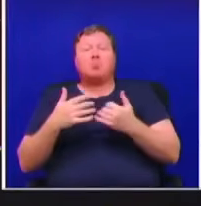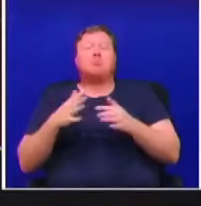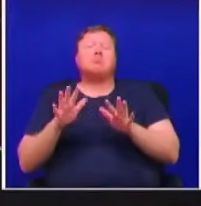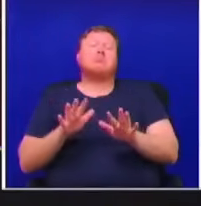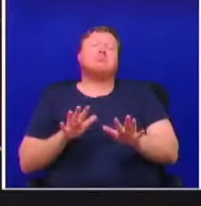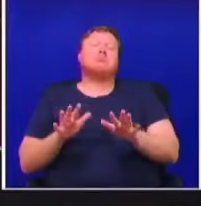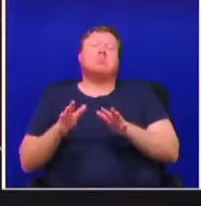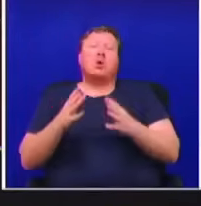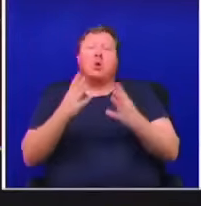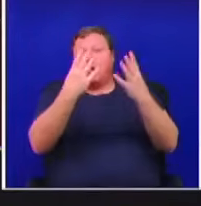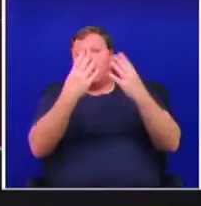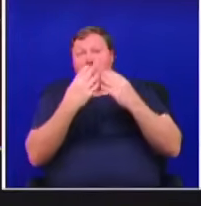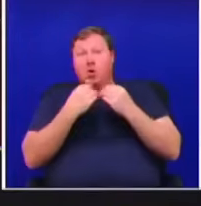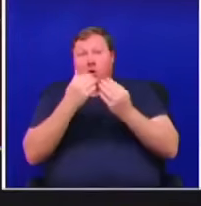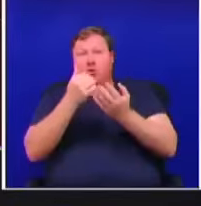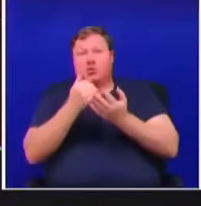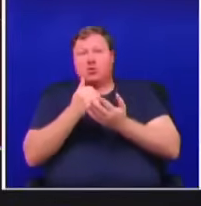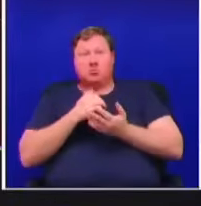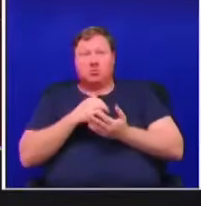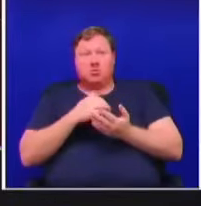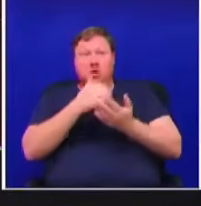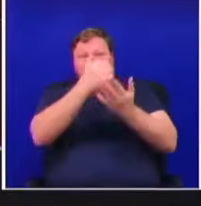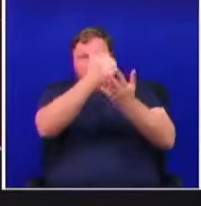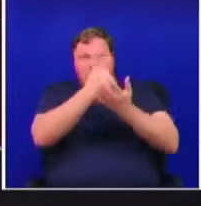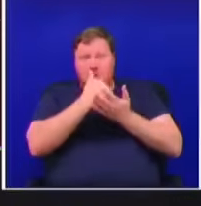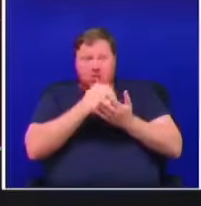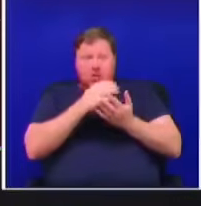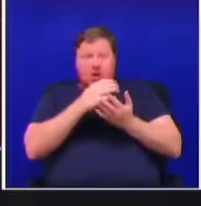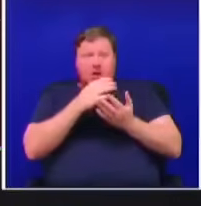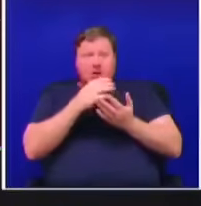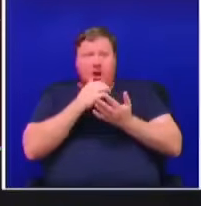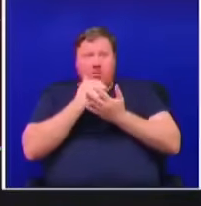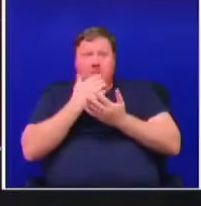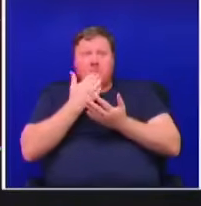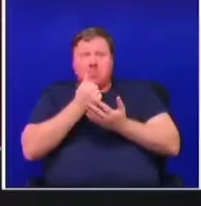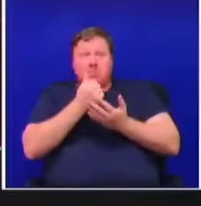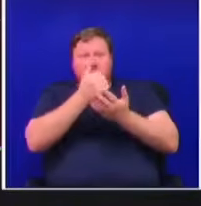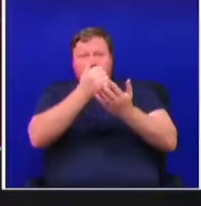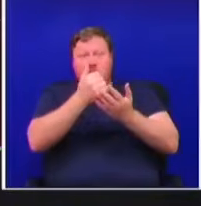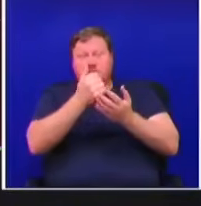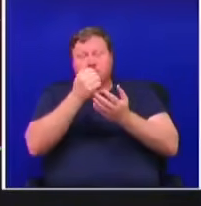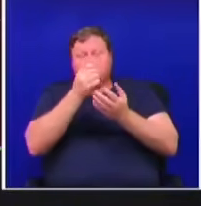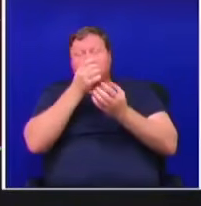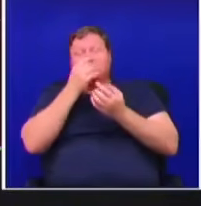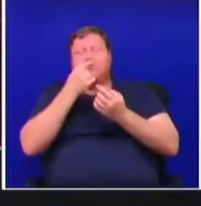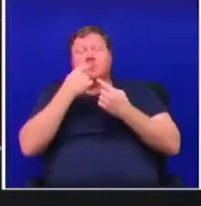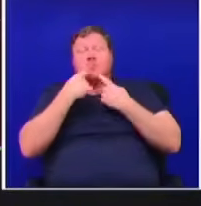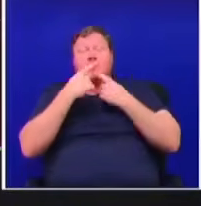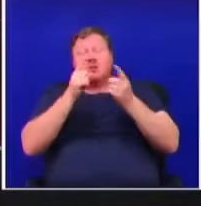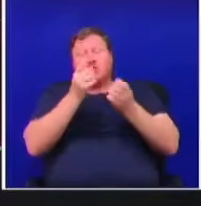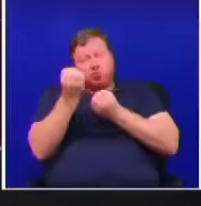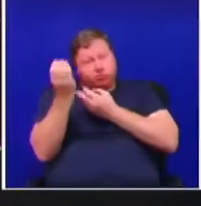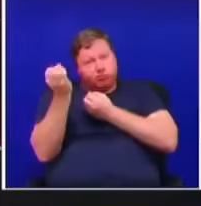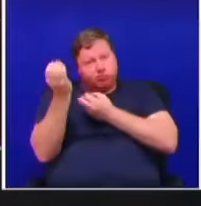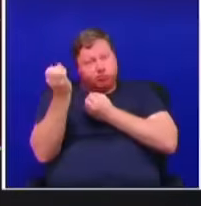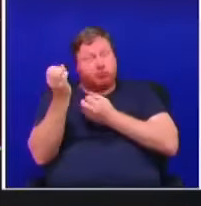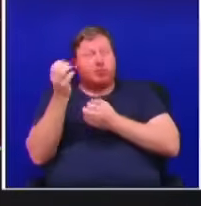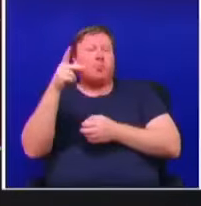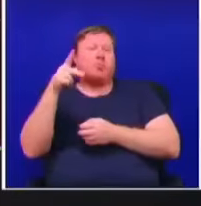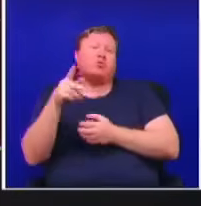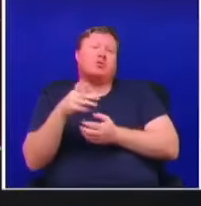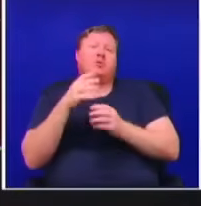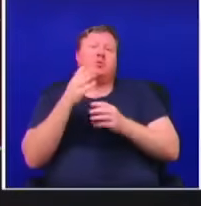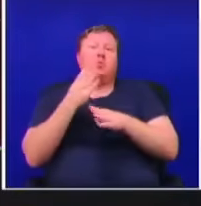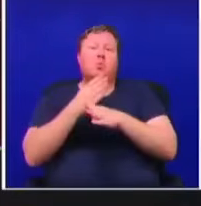to us and ask us to pass on messages and to see how best we can work for peace. Now, the position we've